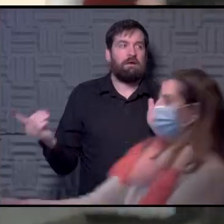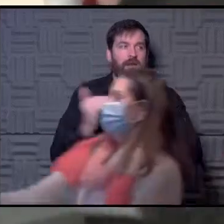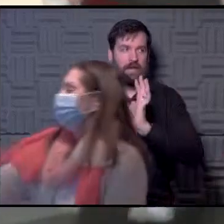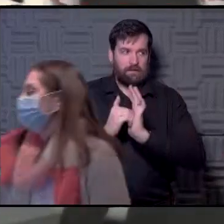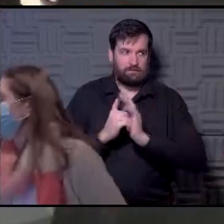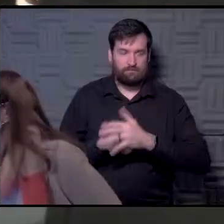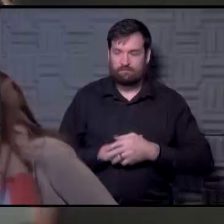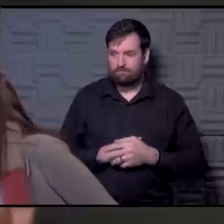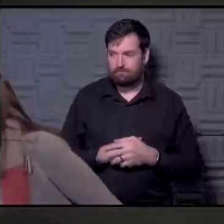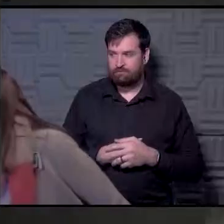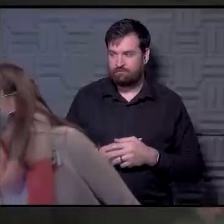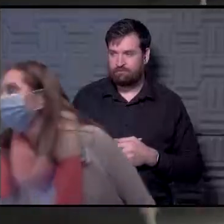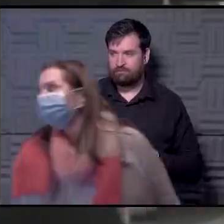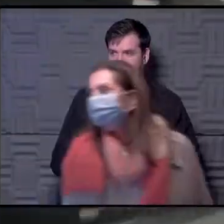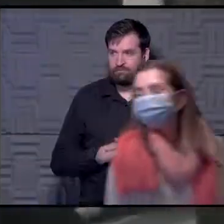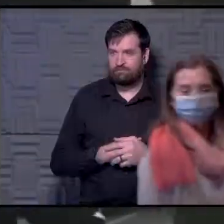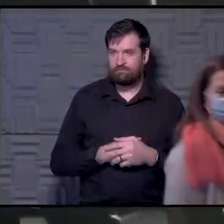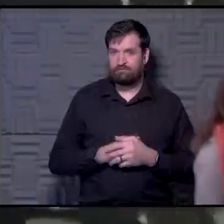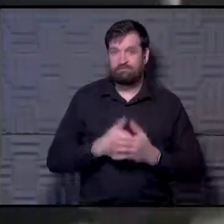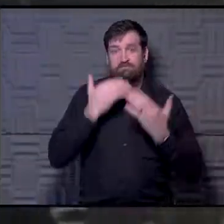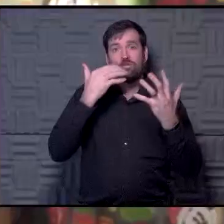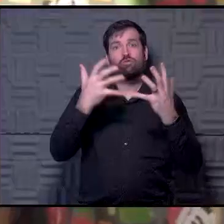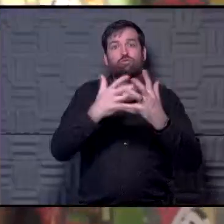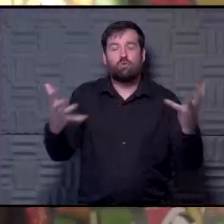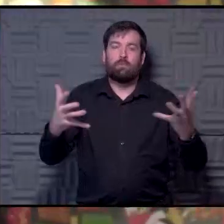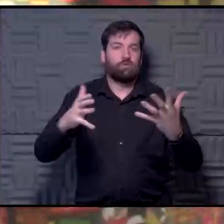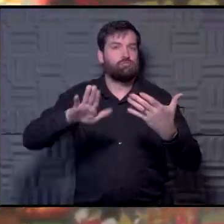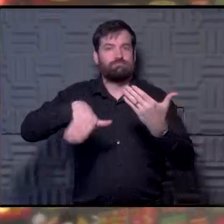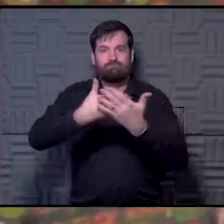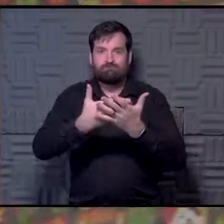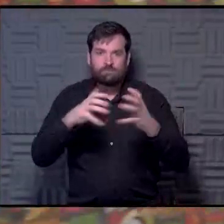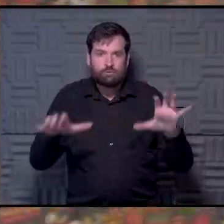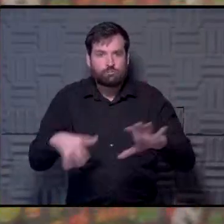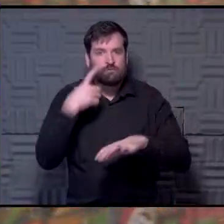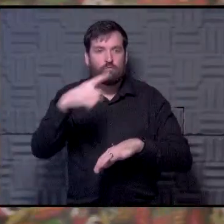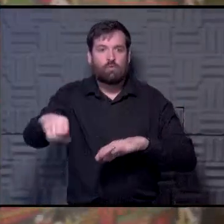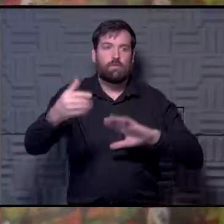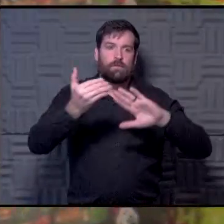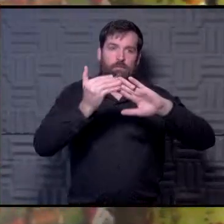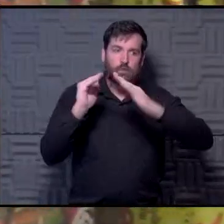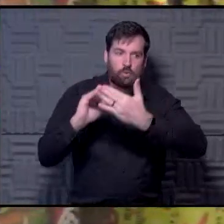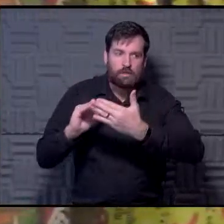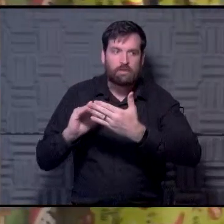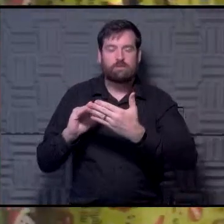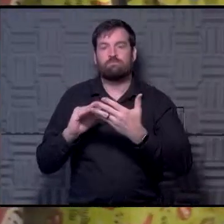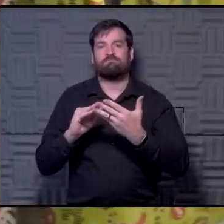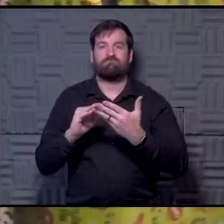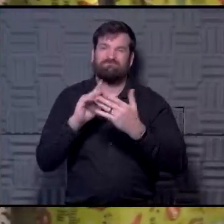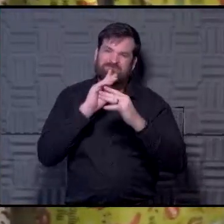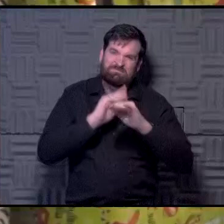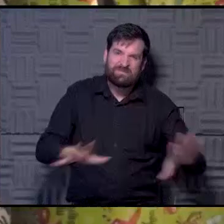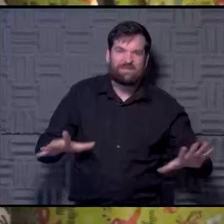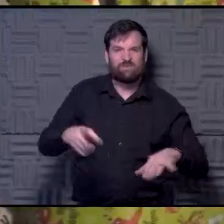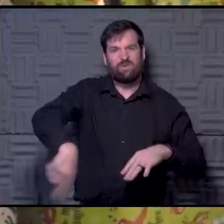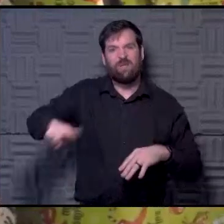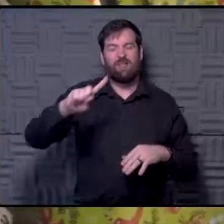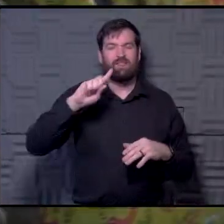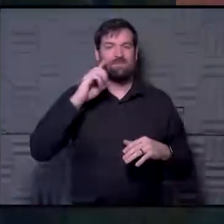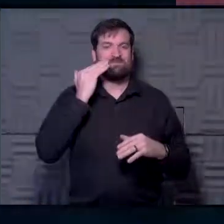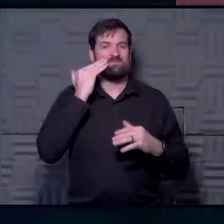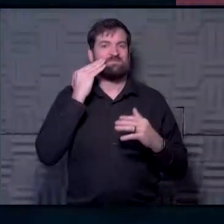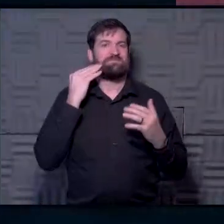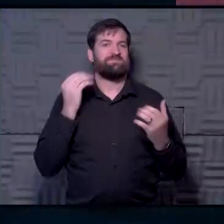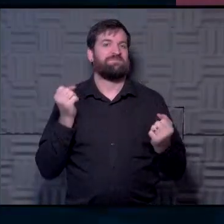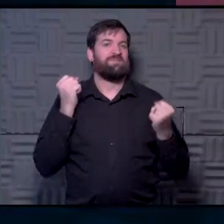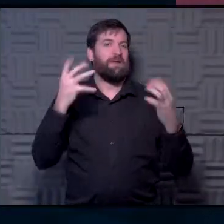so much for all that you do, all that you inform our community, and we bless you and know how much